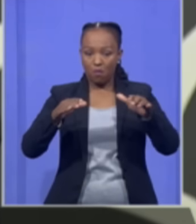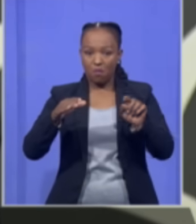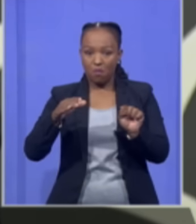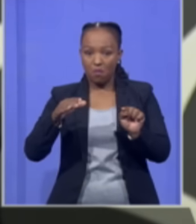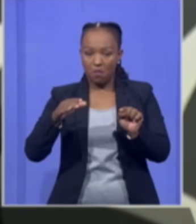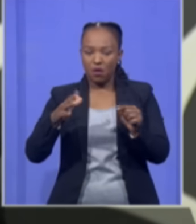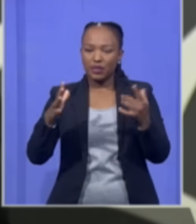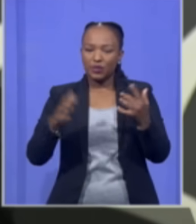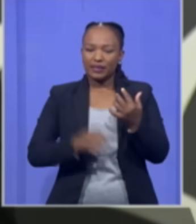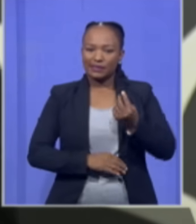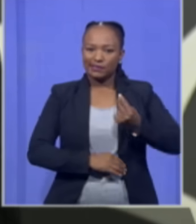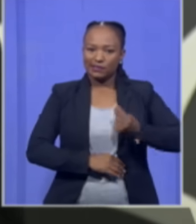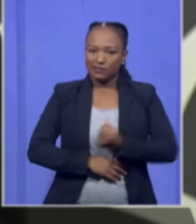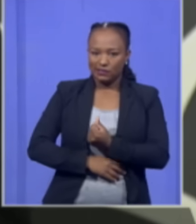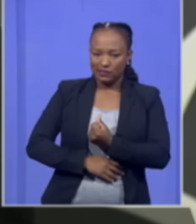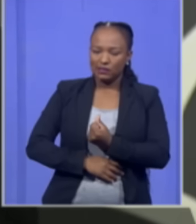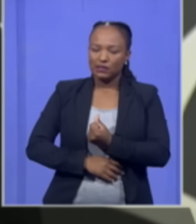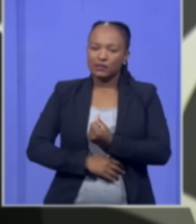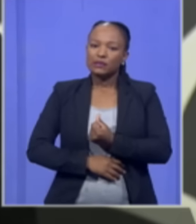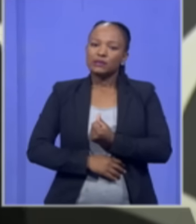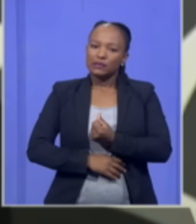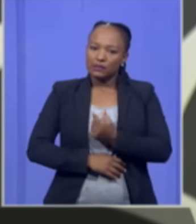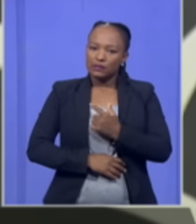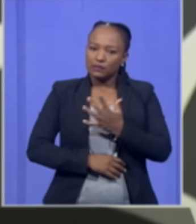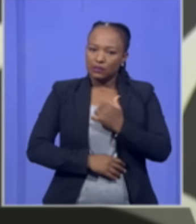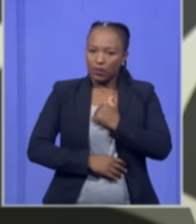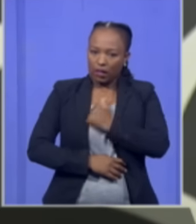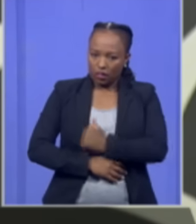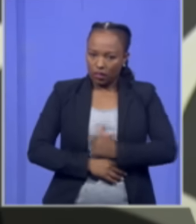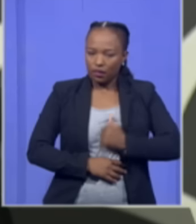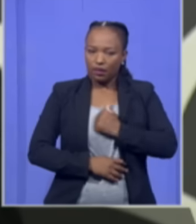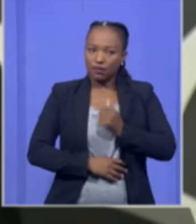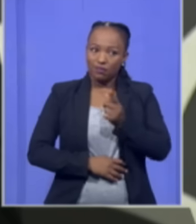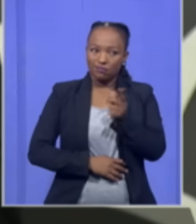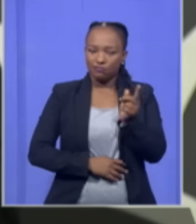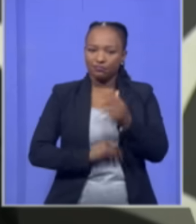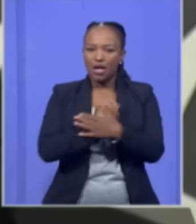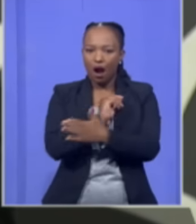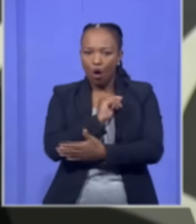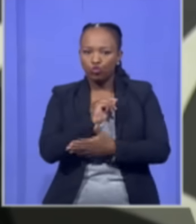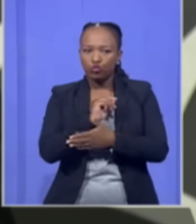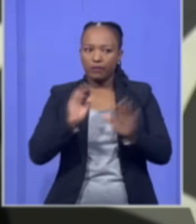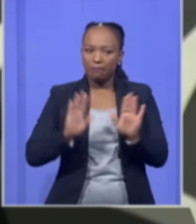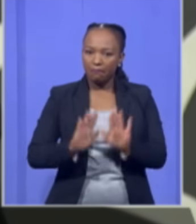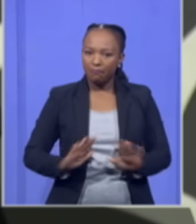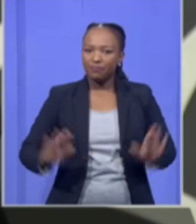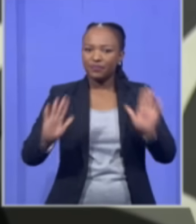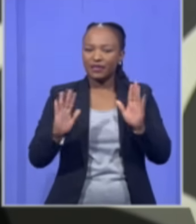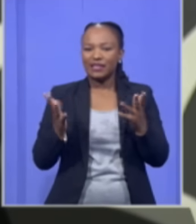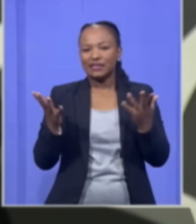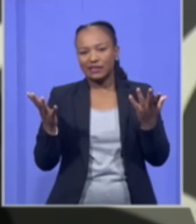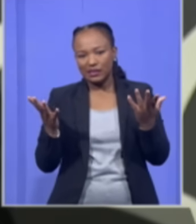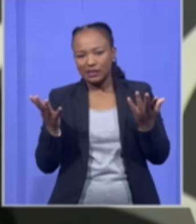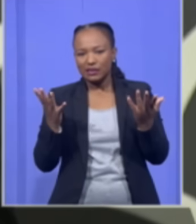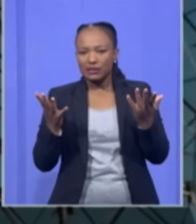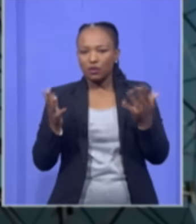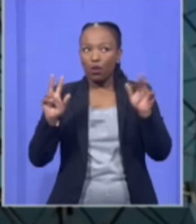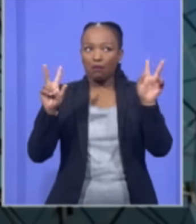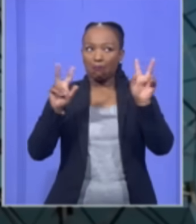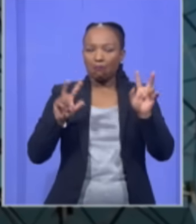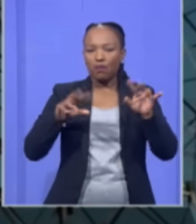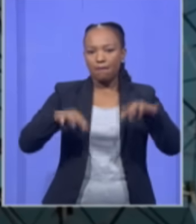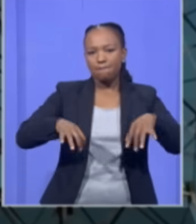regret and of course convey our apology to the rest of the country the fact that we're experiencing load